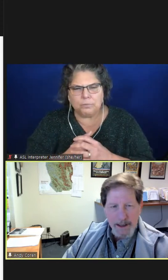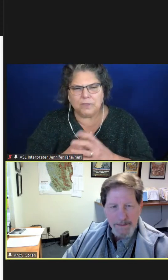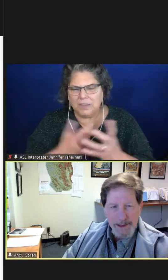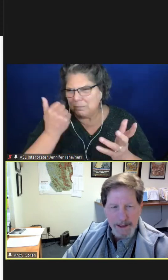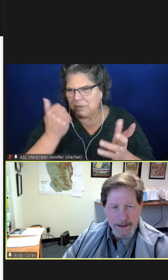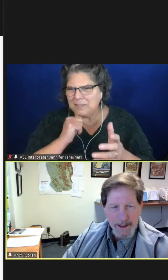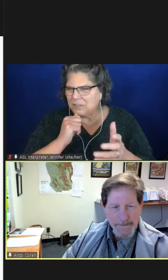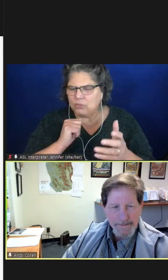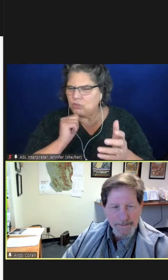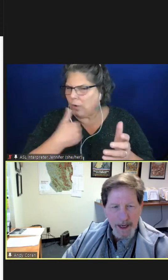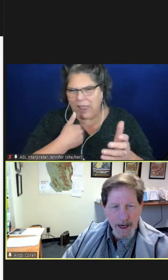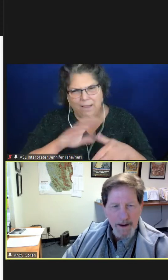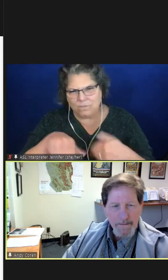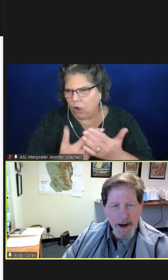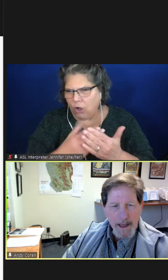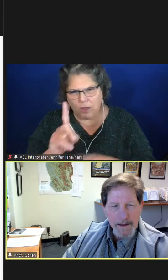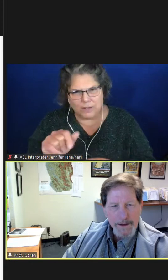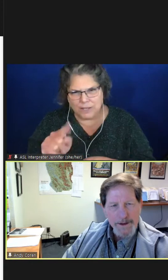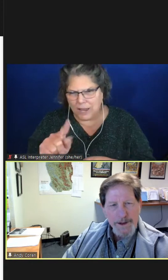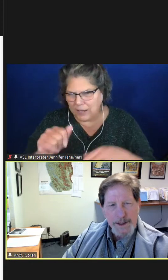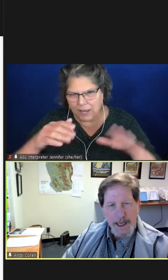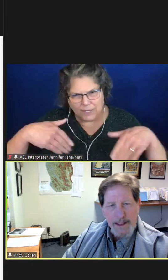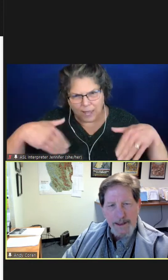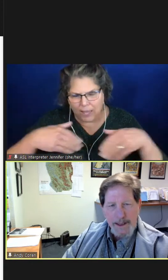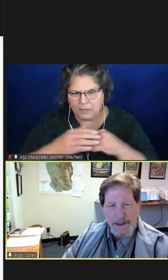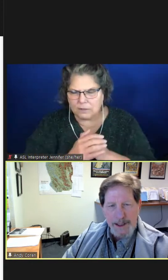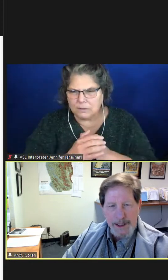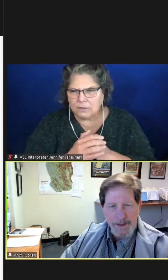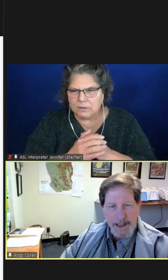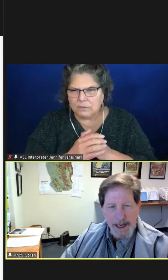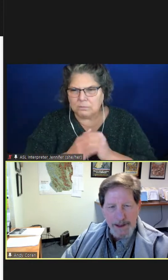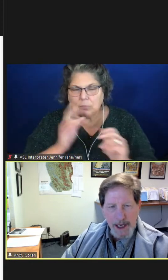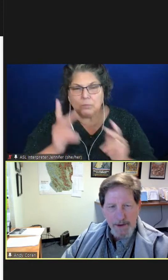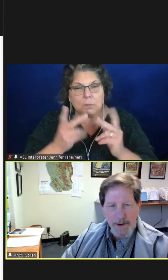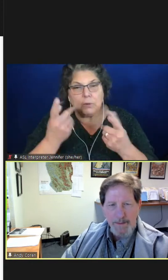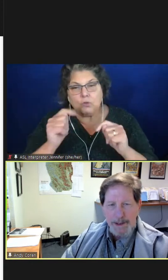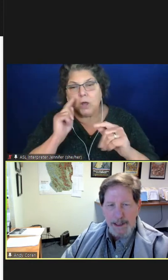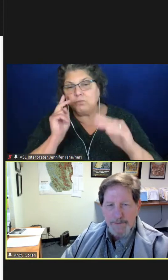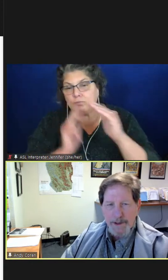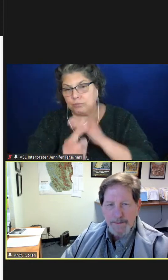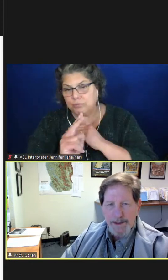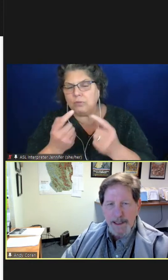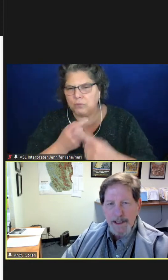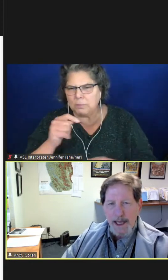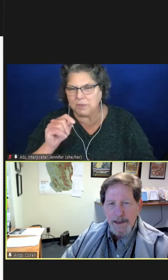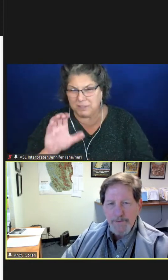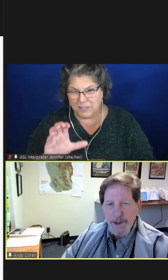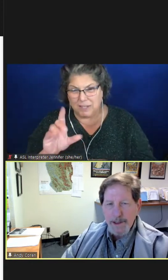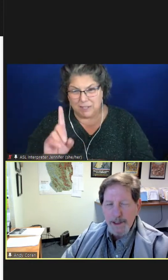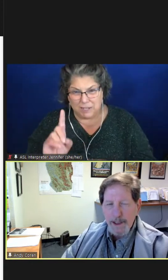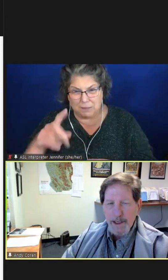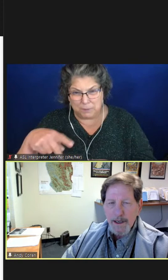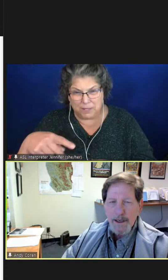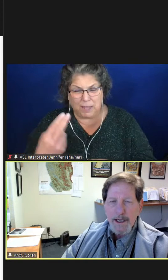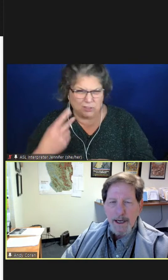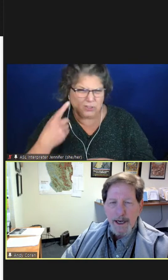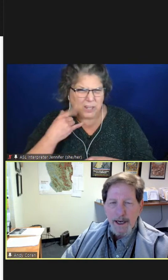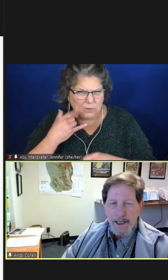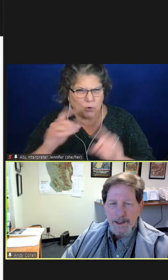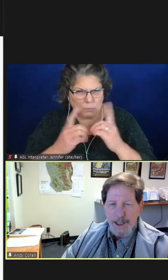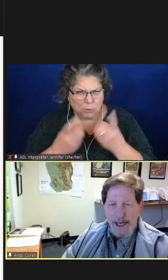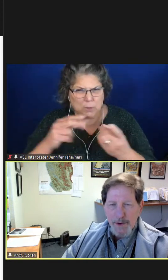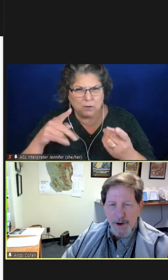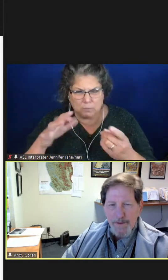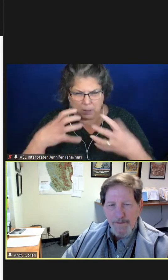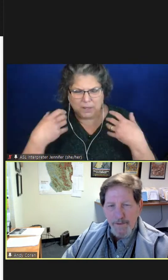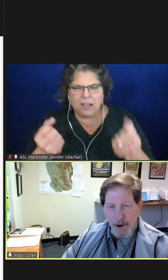is not complete. Modelers at the CDPH, however, believe that the peak in California did occur